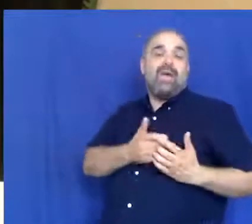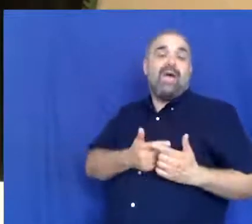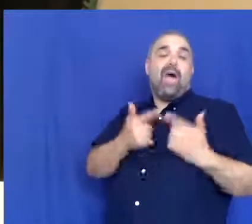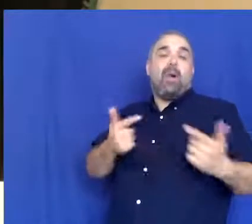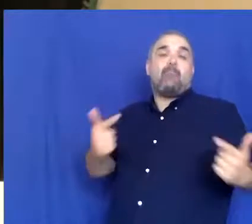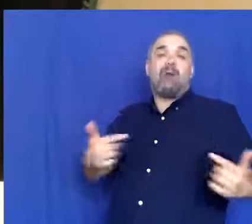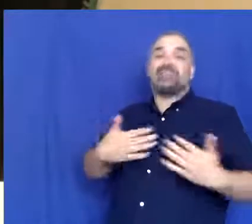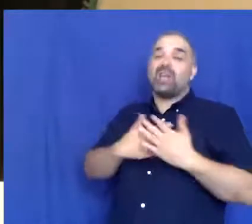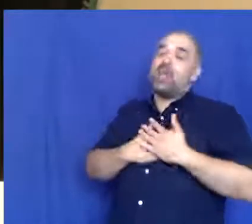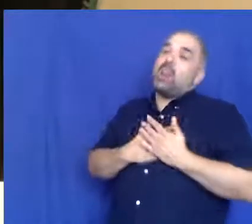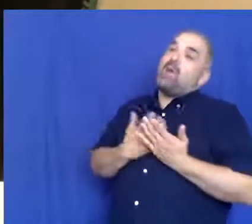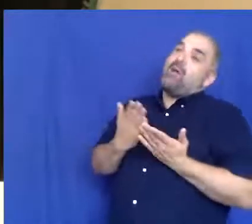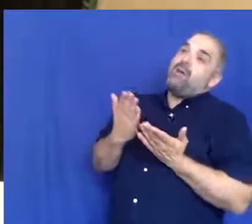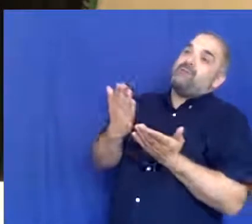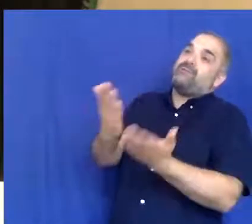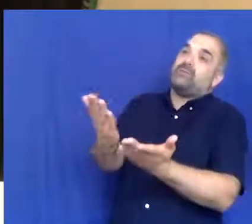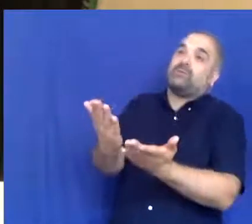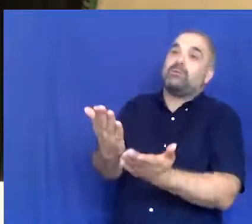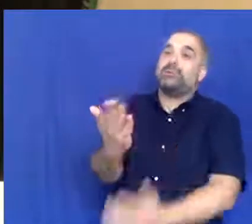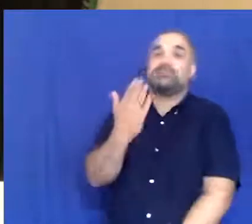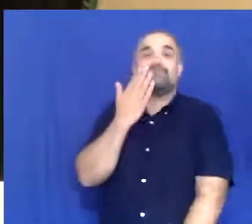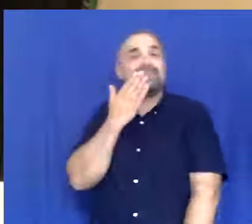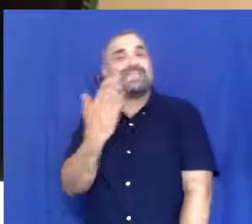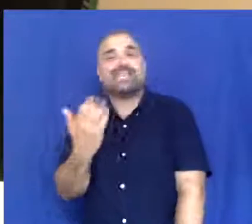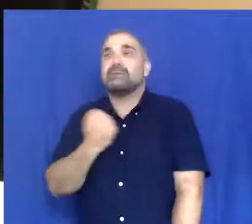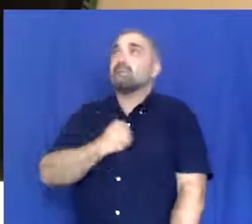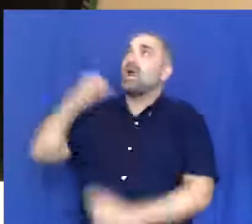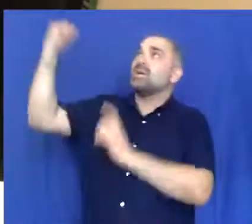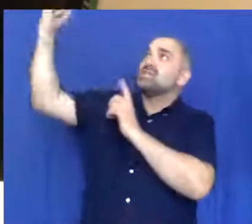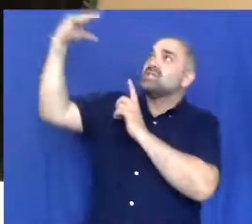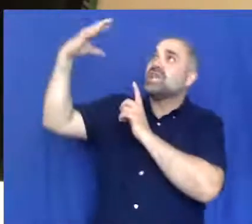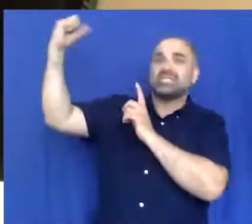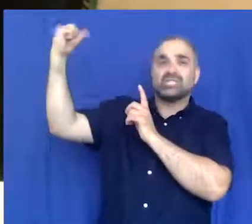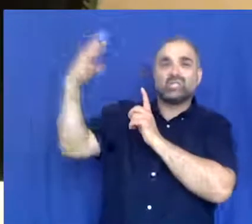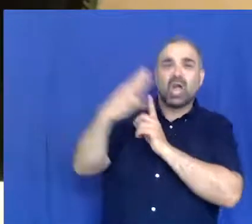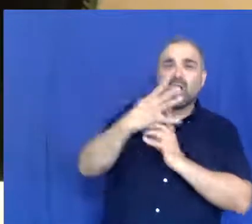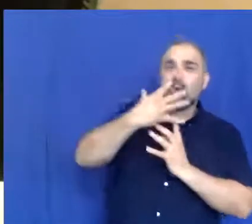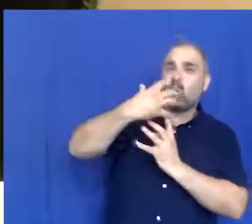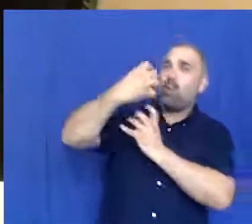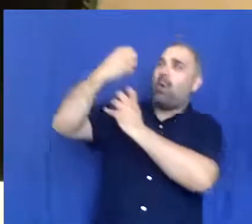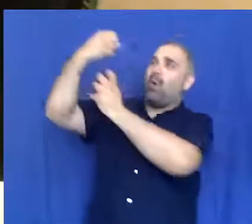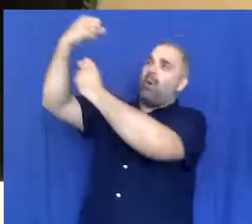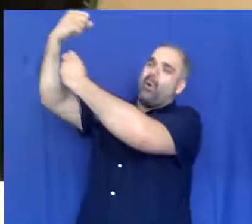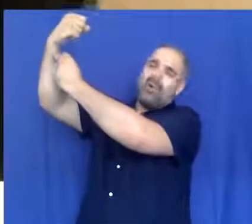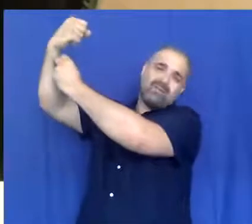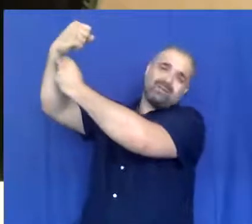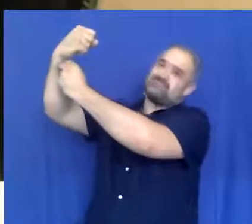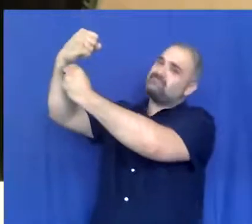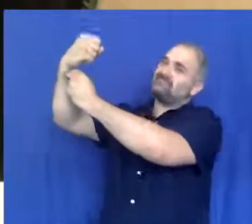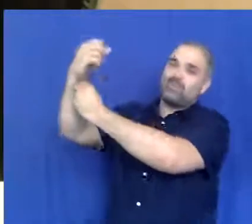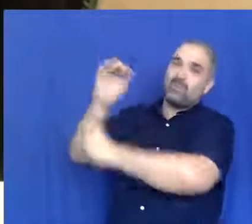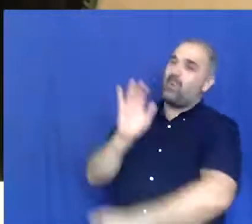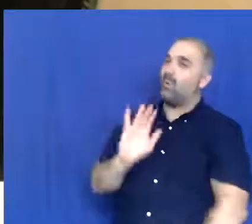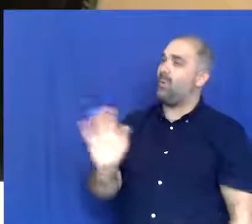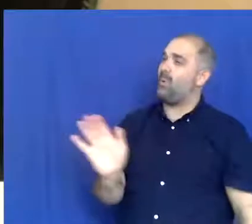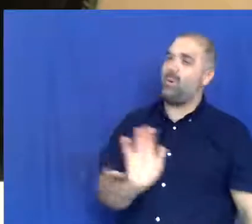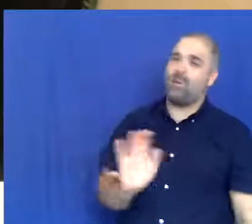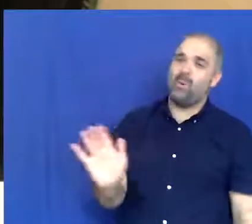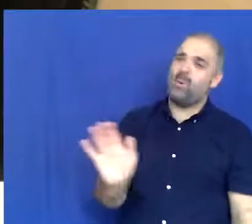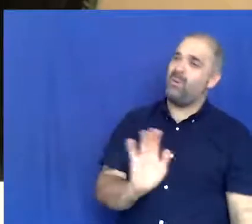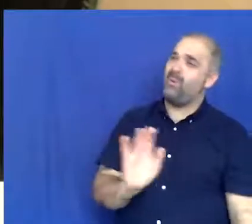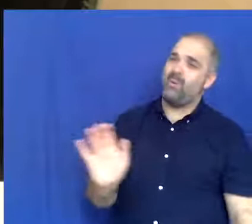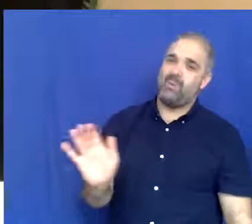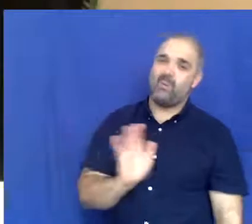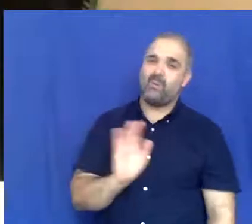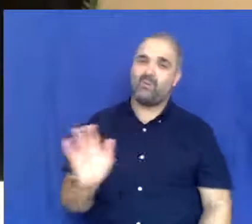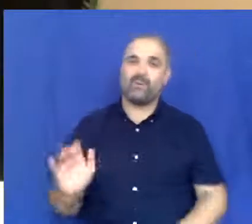how much I love you. Please don't take my